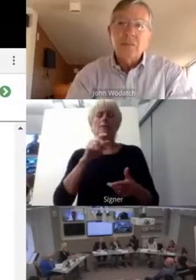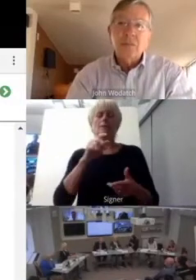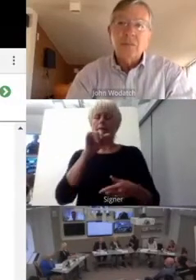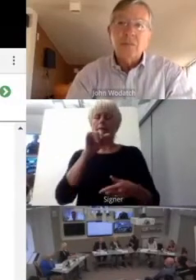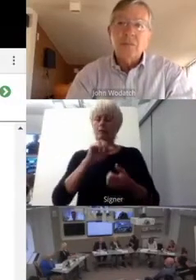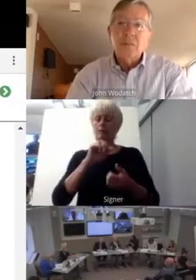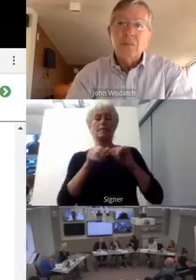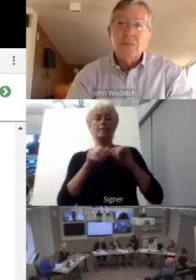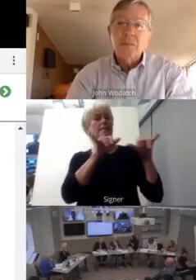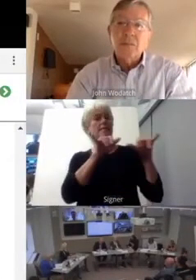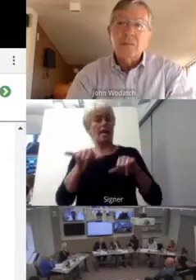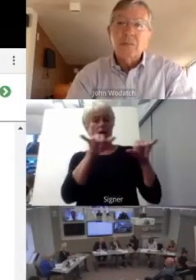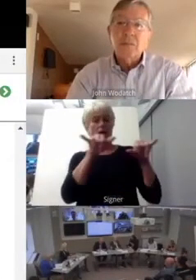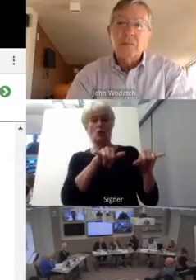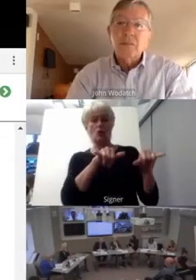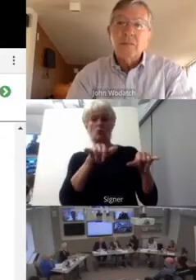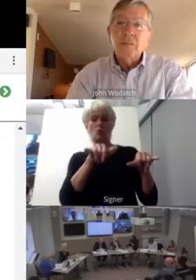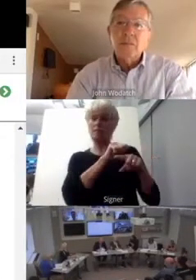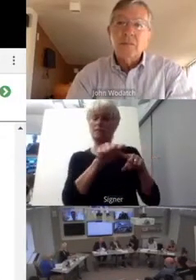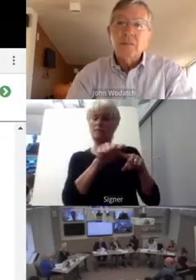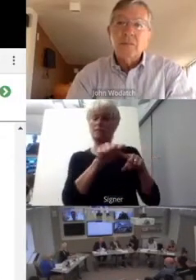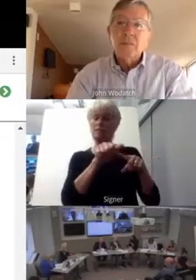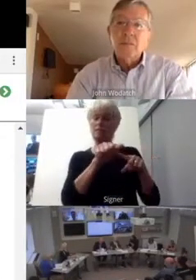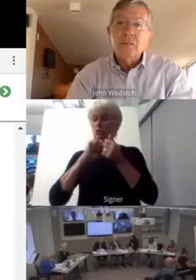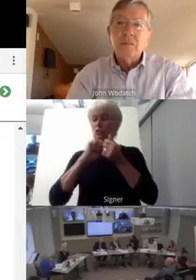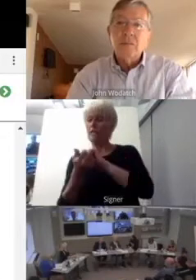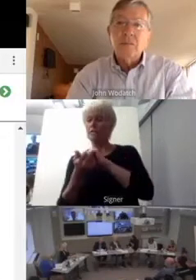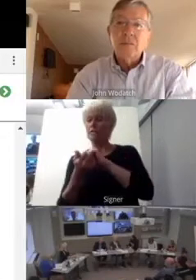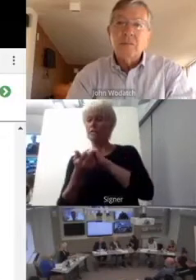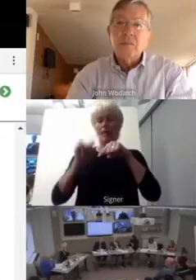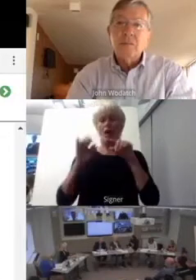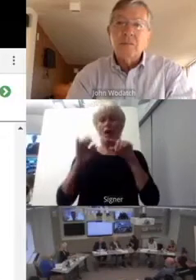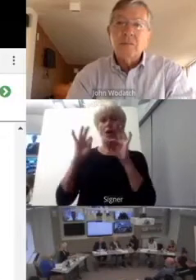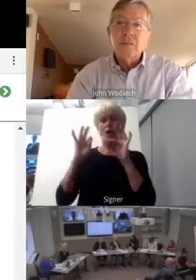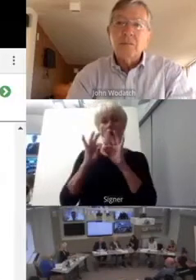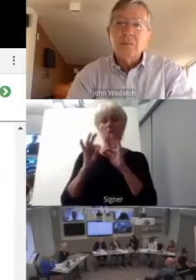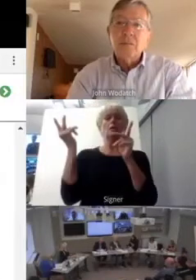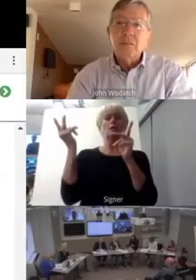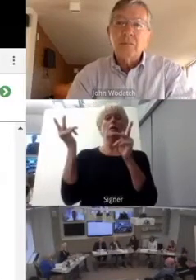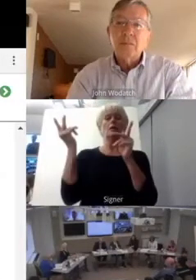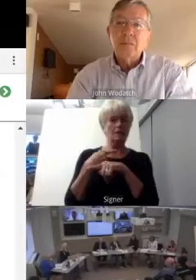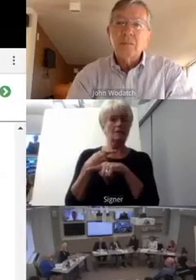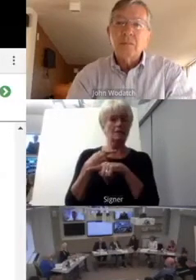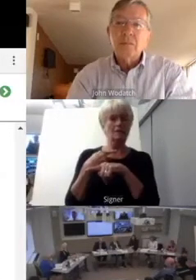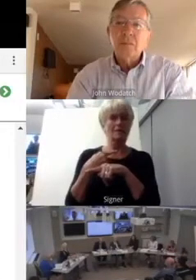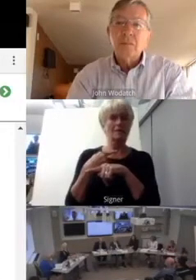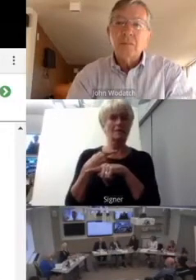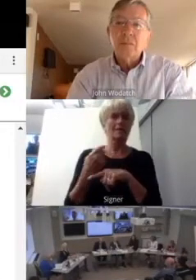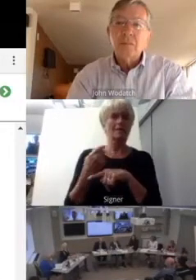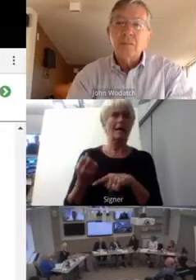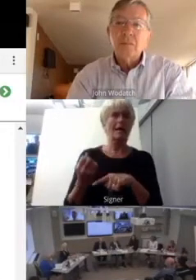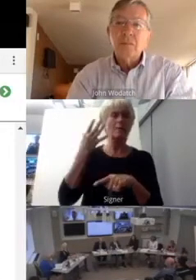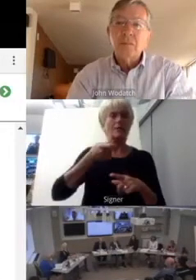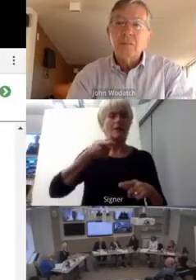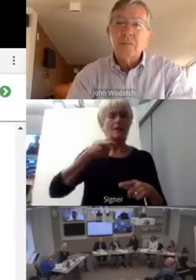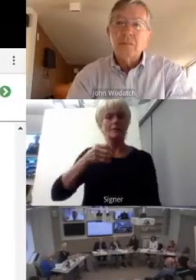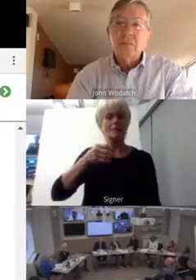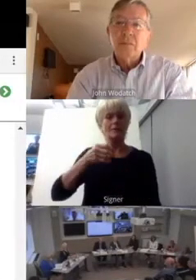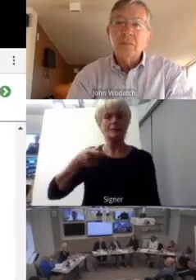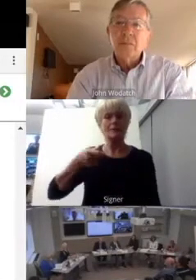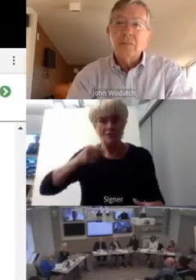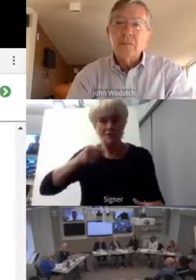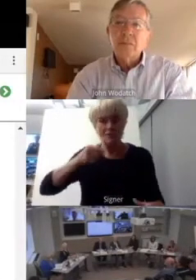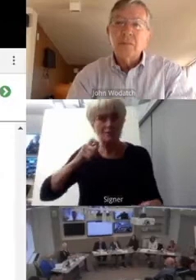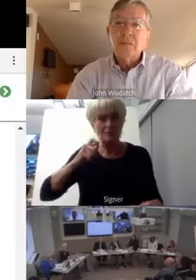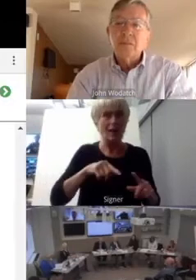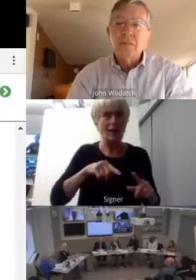whatever that cost is, then you multiply that times how many drinking fountains you think are going to be installed that year. And then that gives you a unit cost